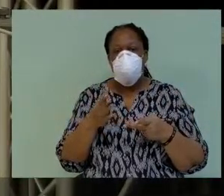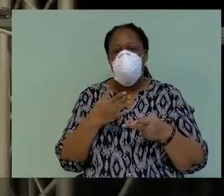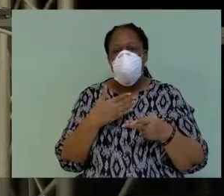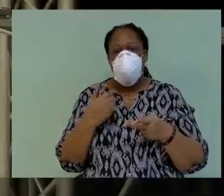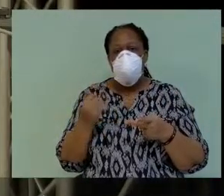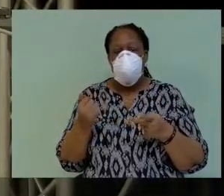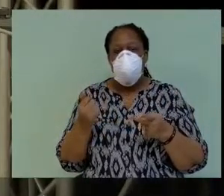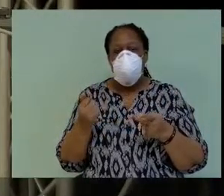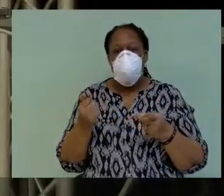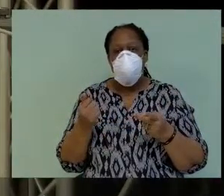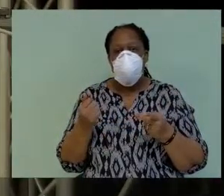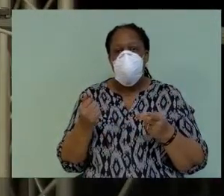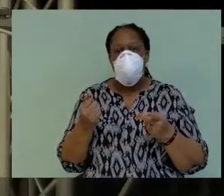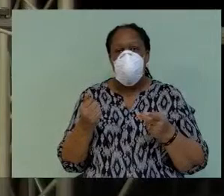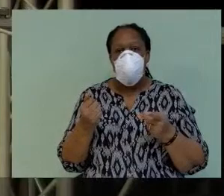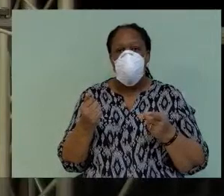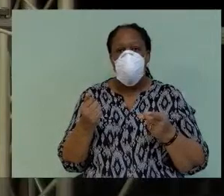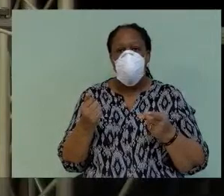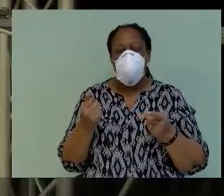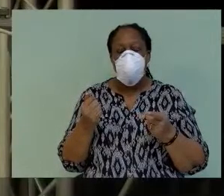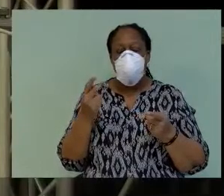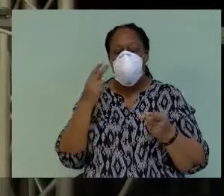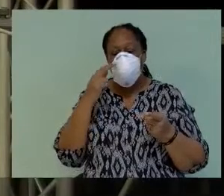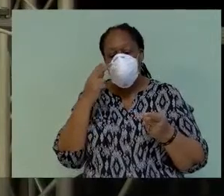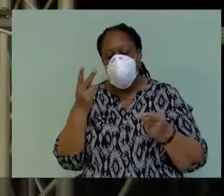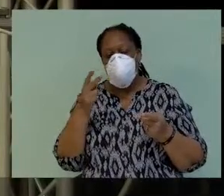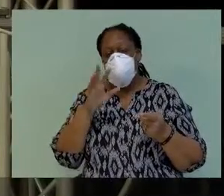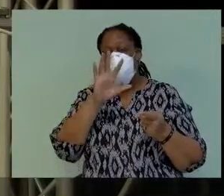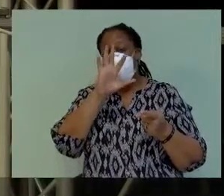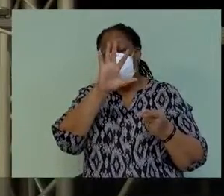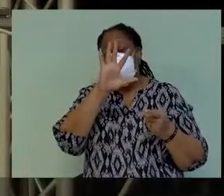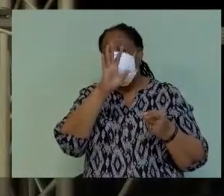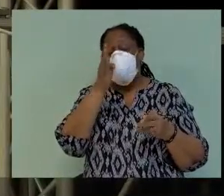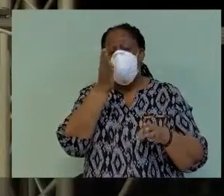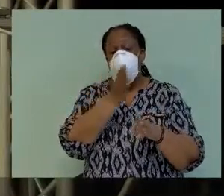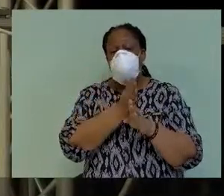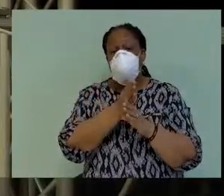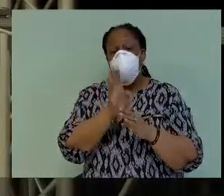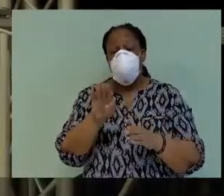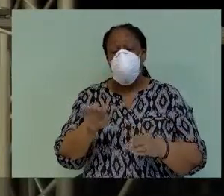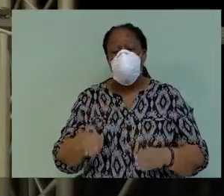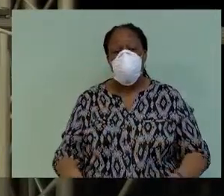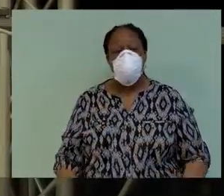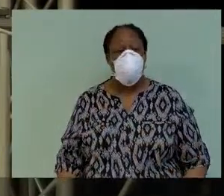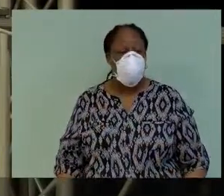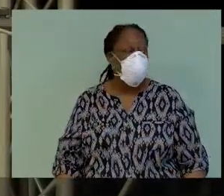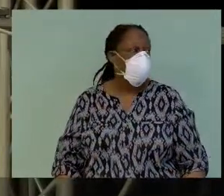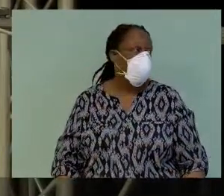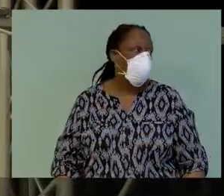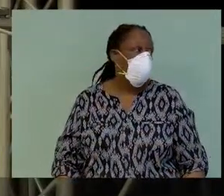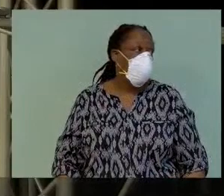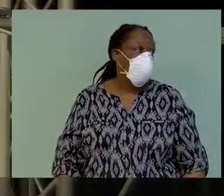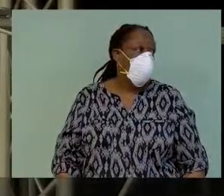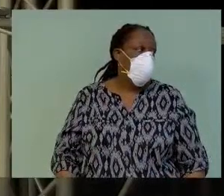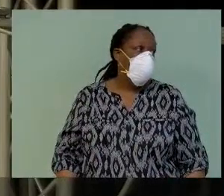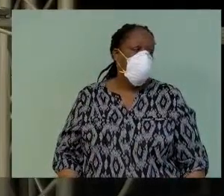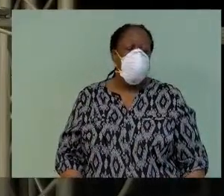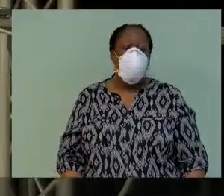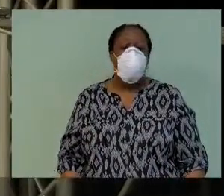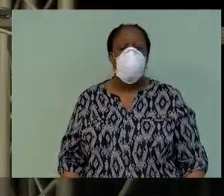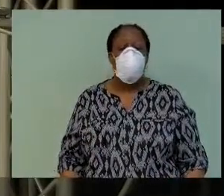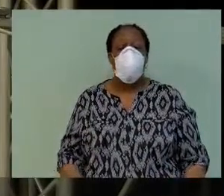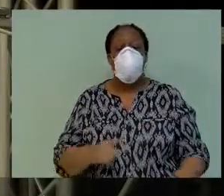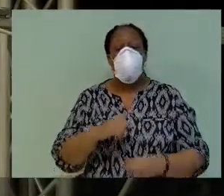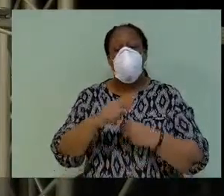engaged a total of 5 buses, passenger buses. While we are on the buses, I